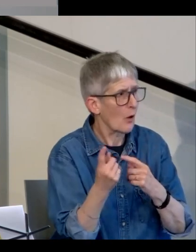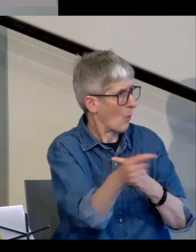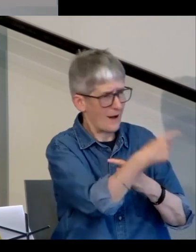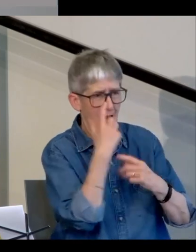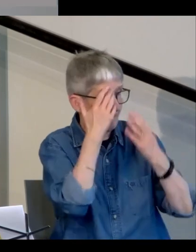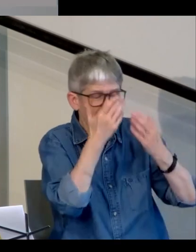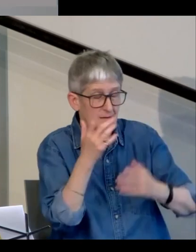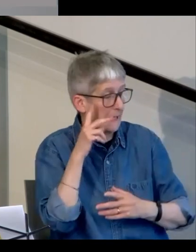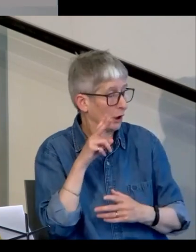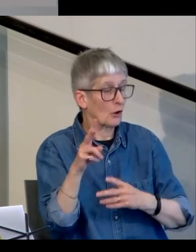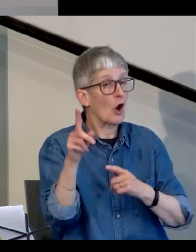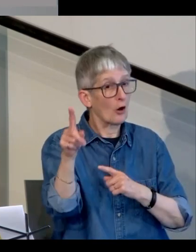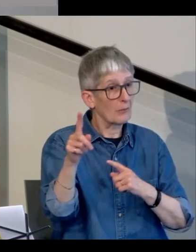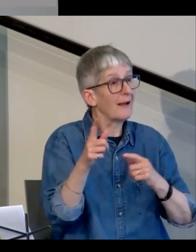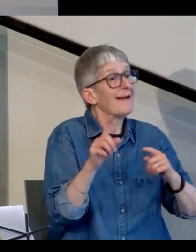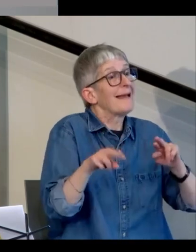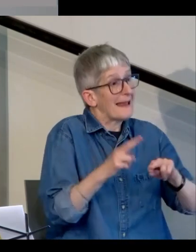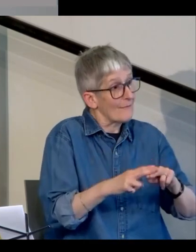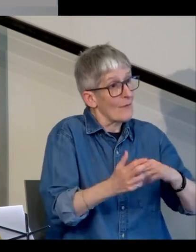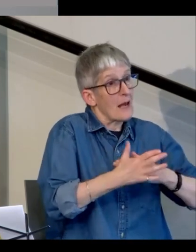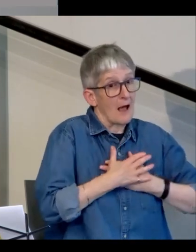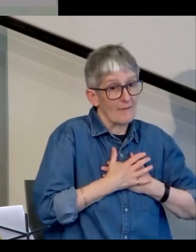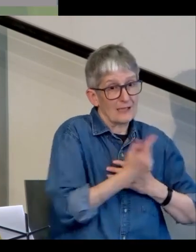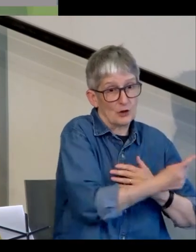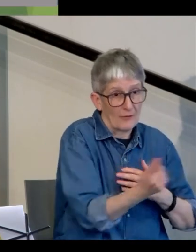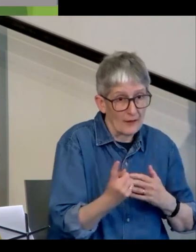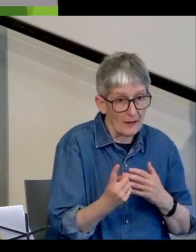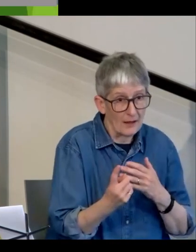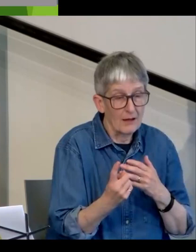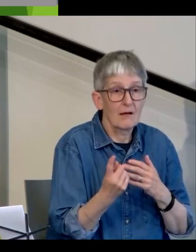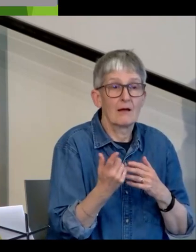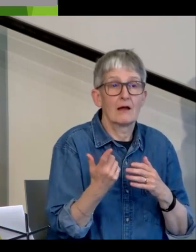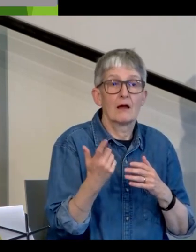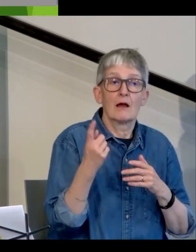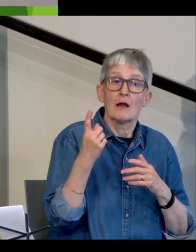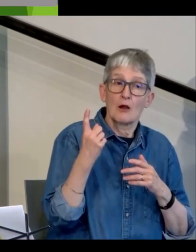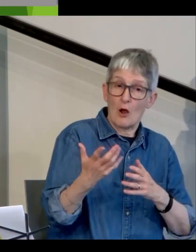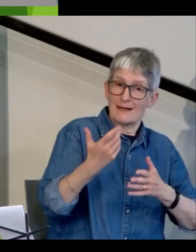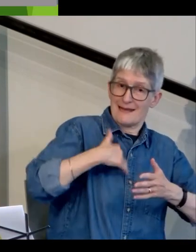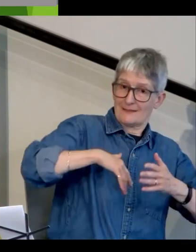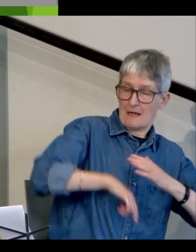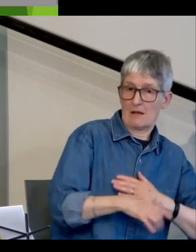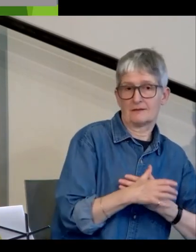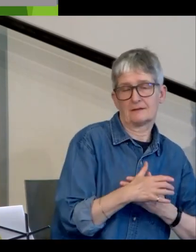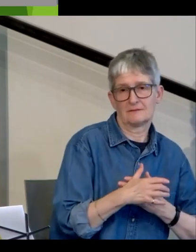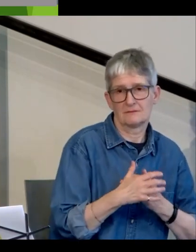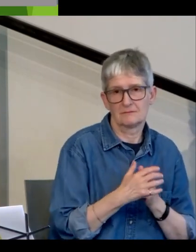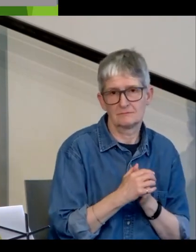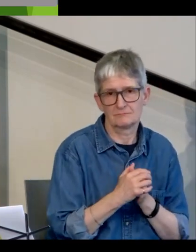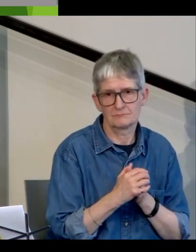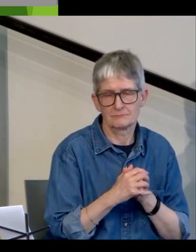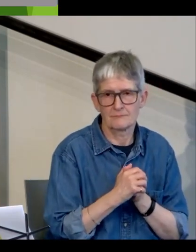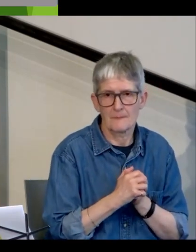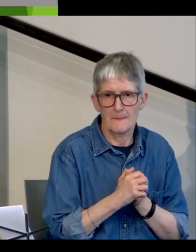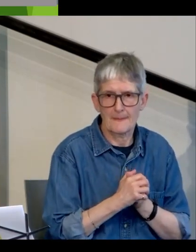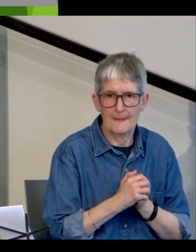God, but if we love one another, God lives us and His love is made complete in us. Look at this verse in